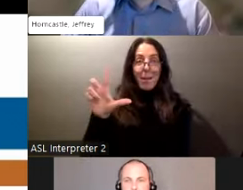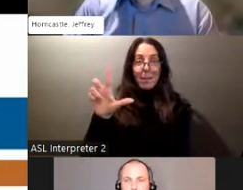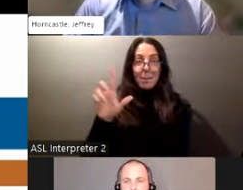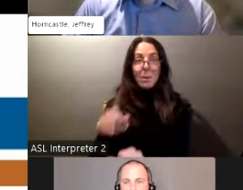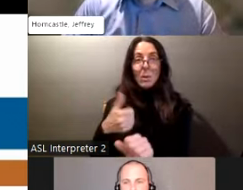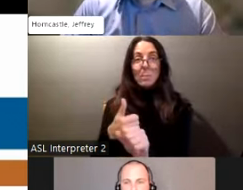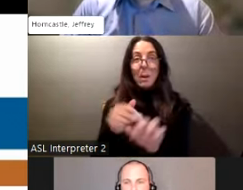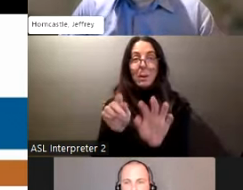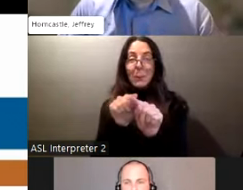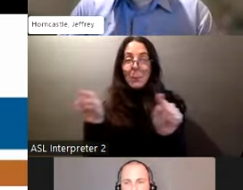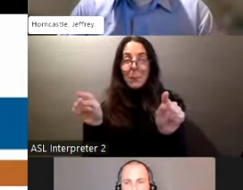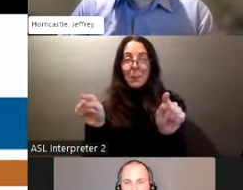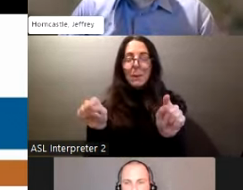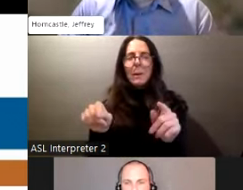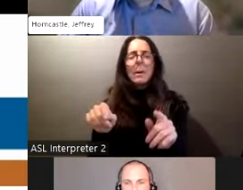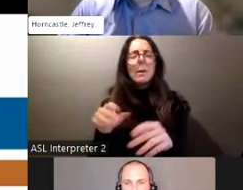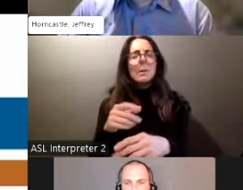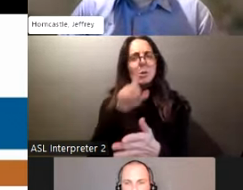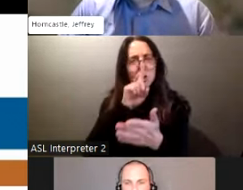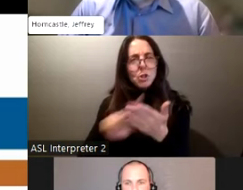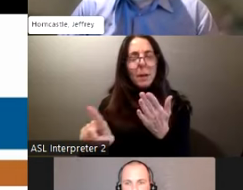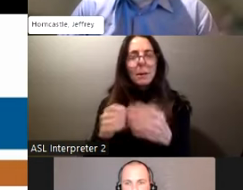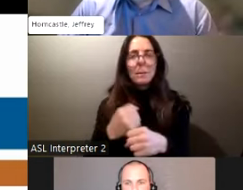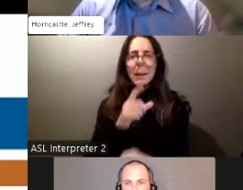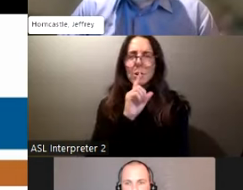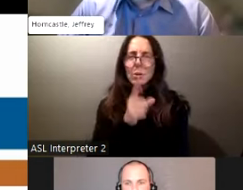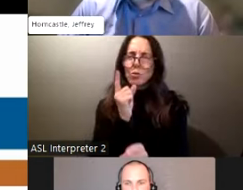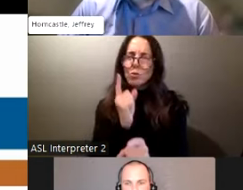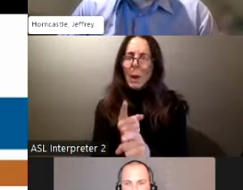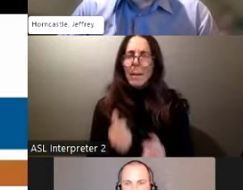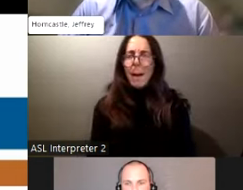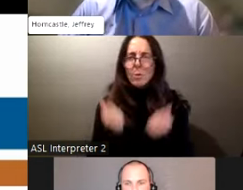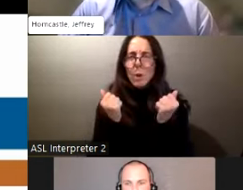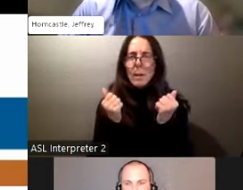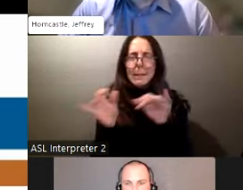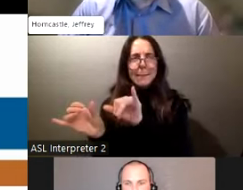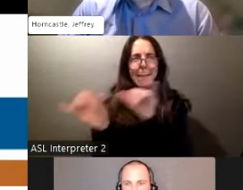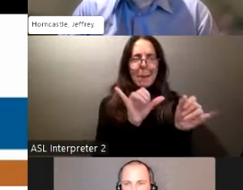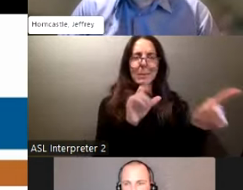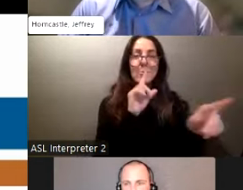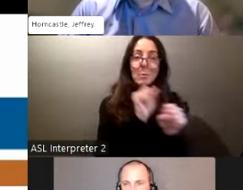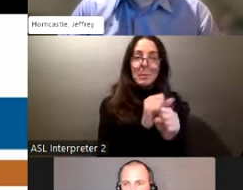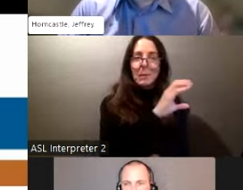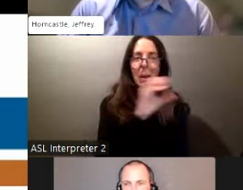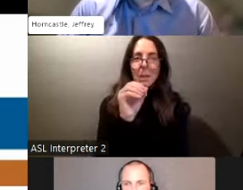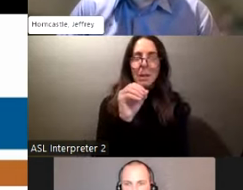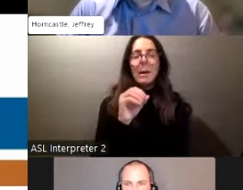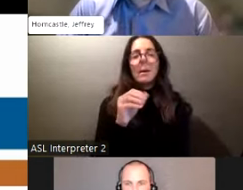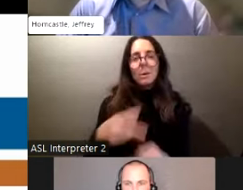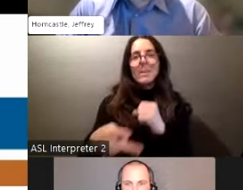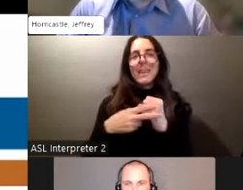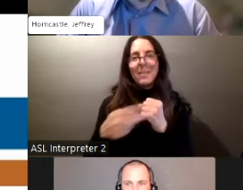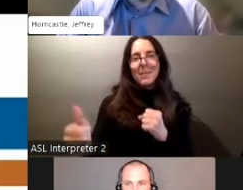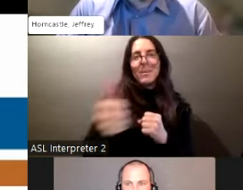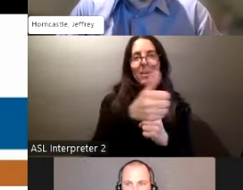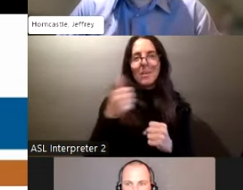be. Always do your due diligence and verify everything as much as you can, and you'll save yourself from being a victim, especially